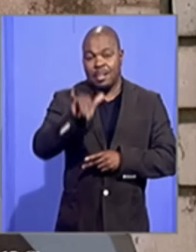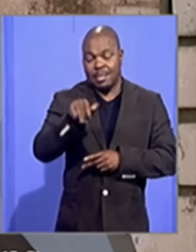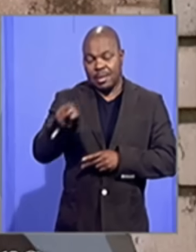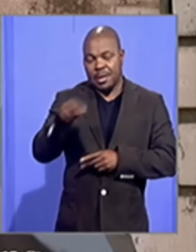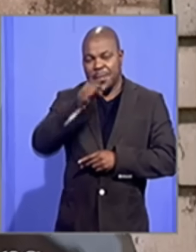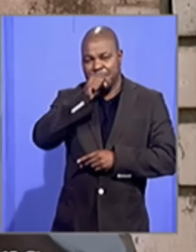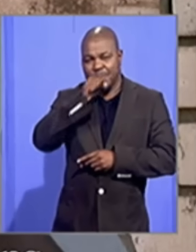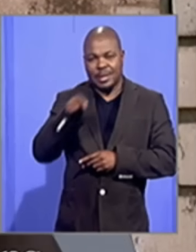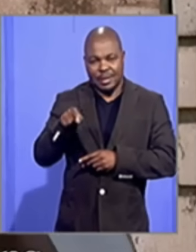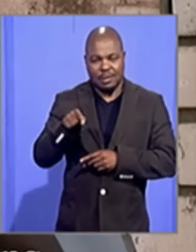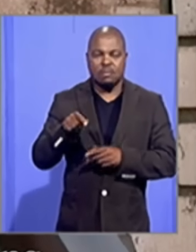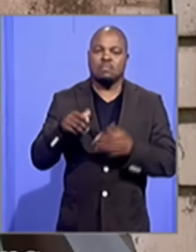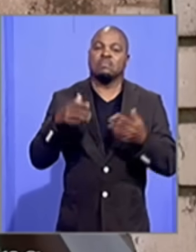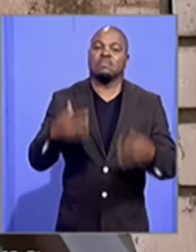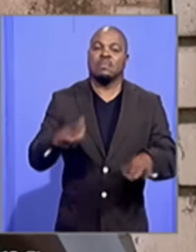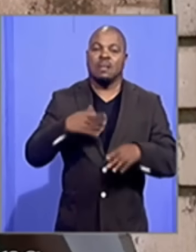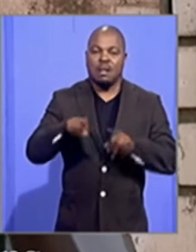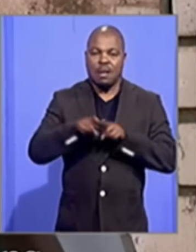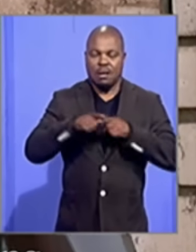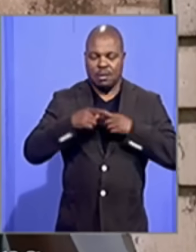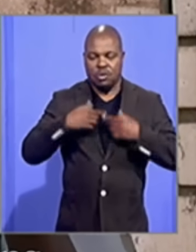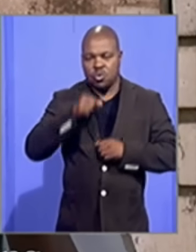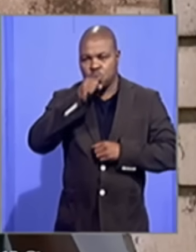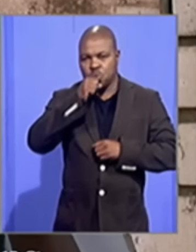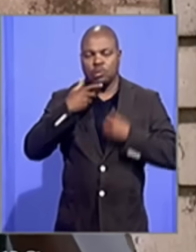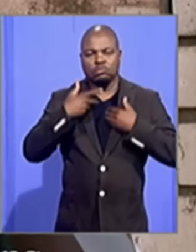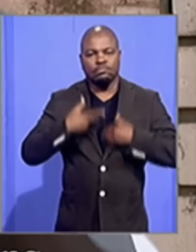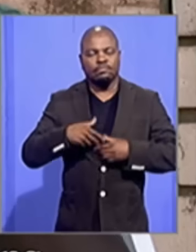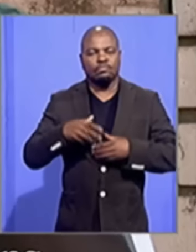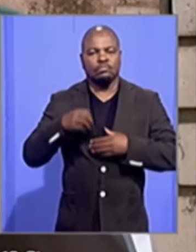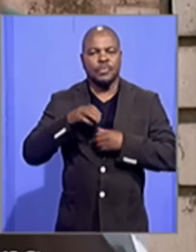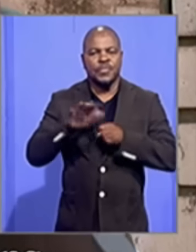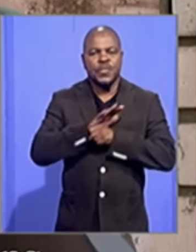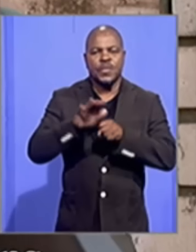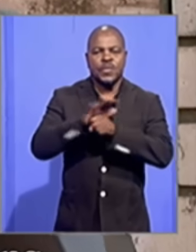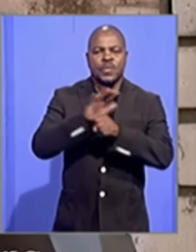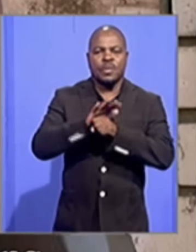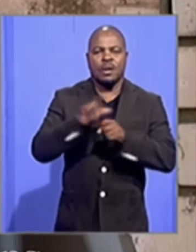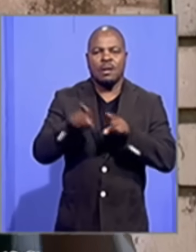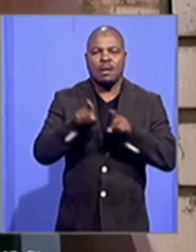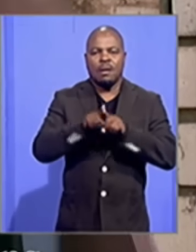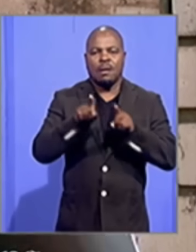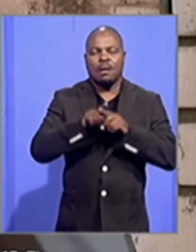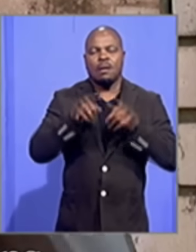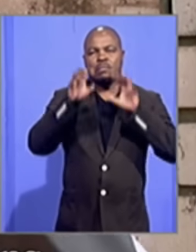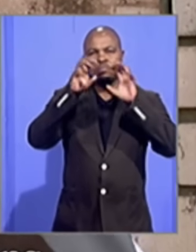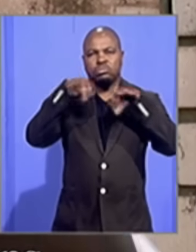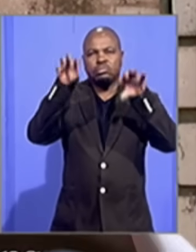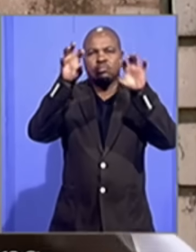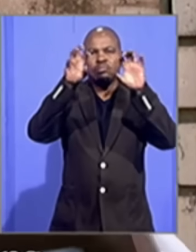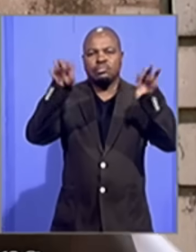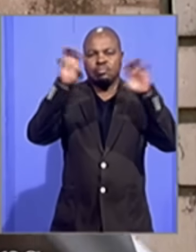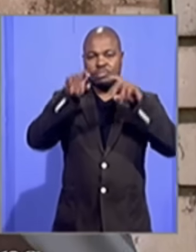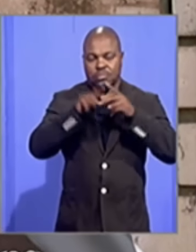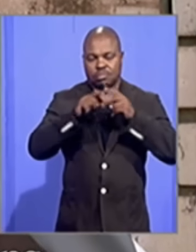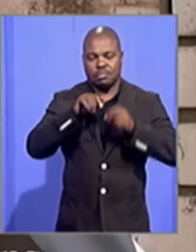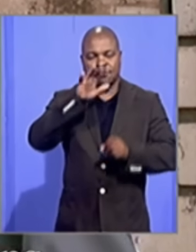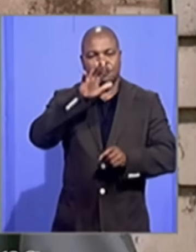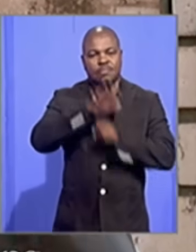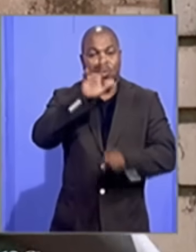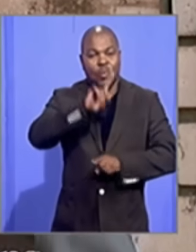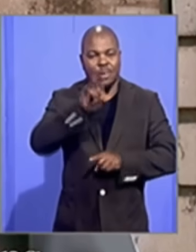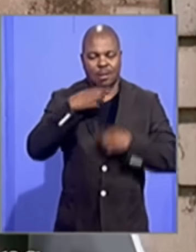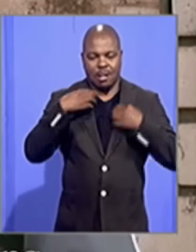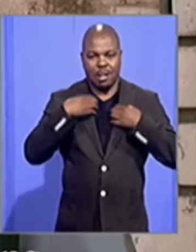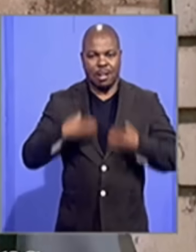our hope are at Alam when you are not away, Naranon Samu Sifel, and a Lemusu or no young affected lungs.